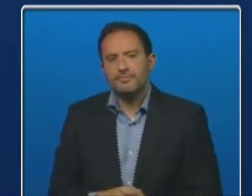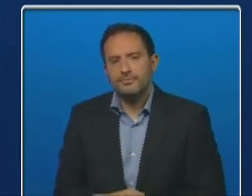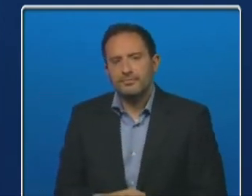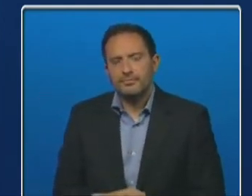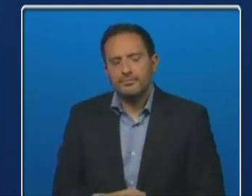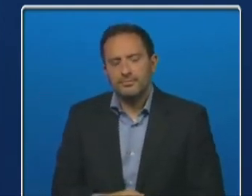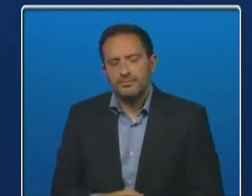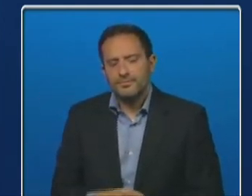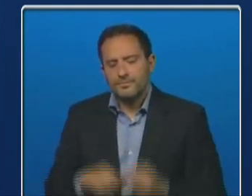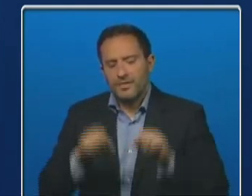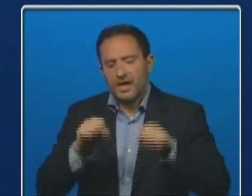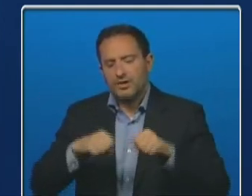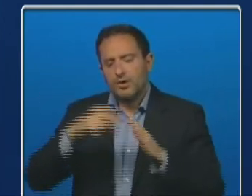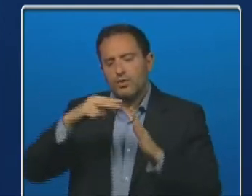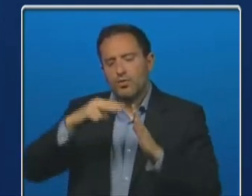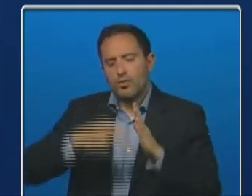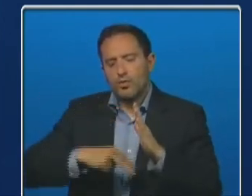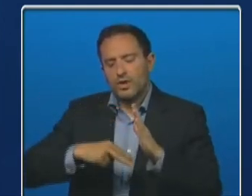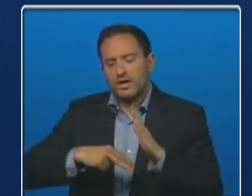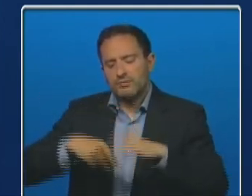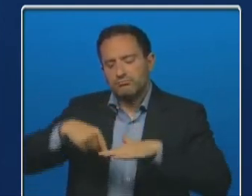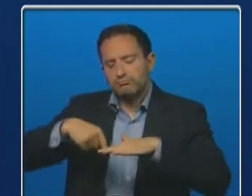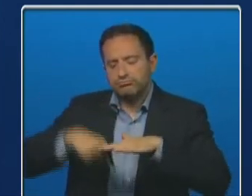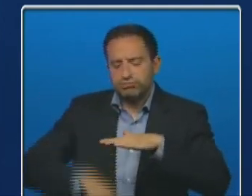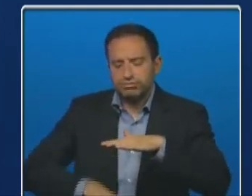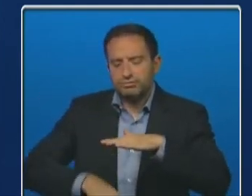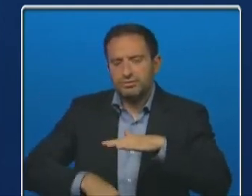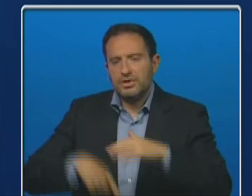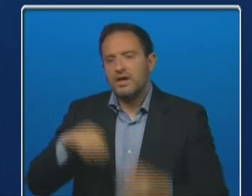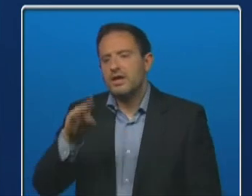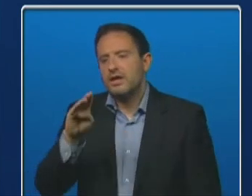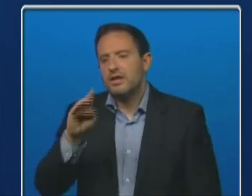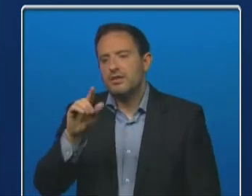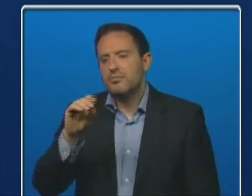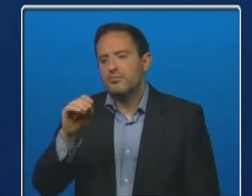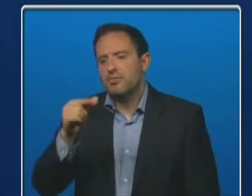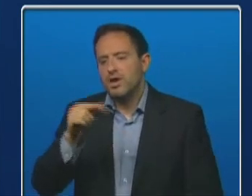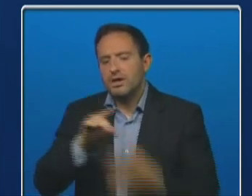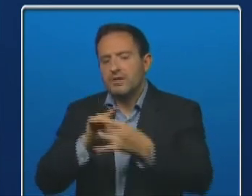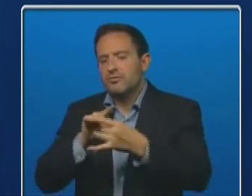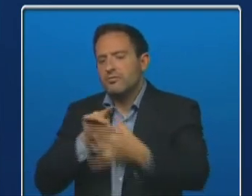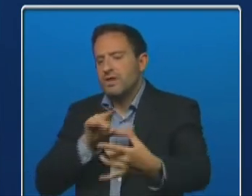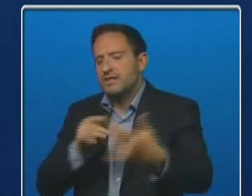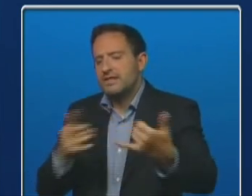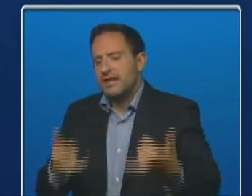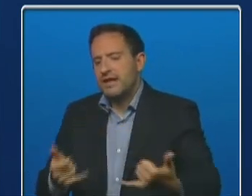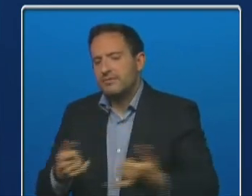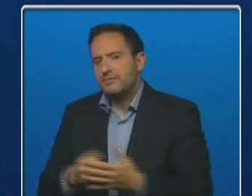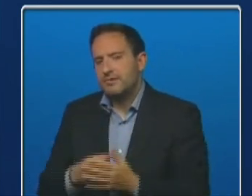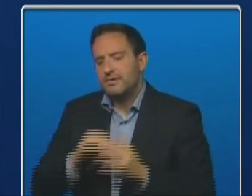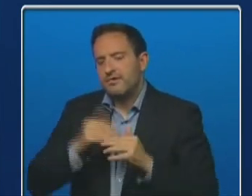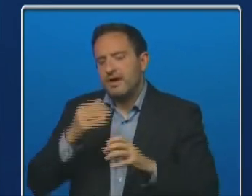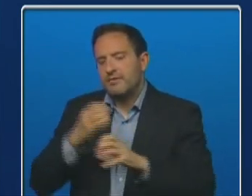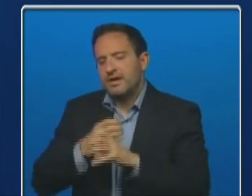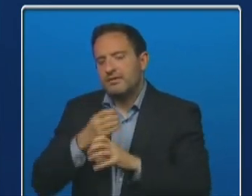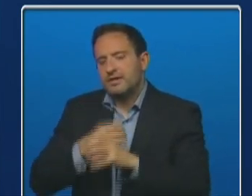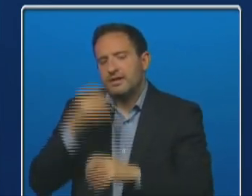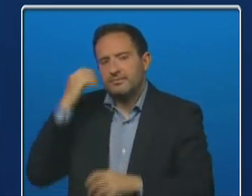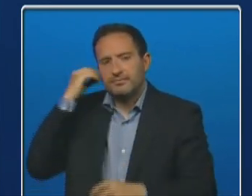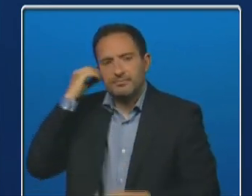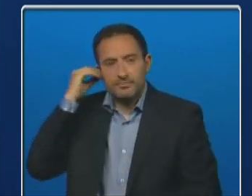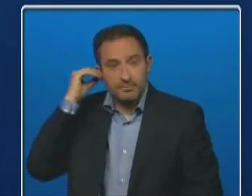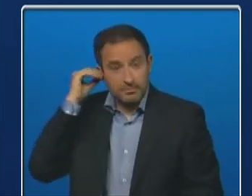And you can also read about this in more detail in the blog that we put out today about how we calculate apportionment.